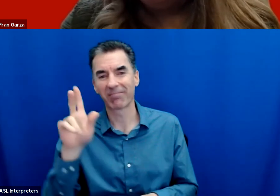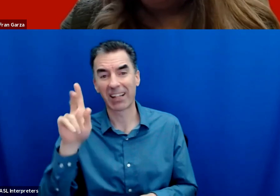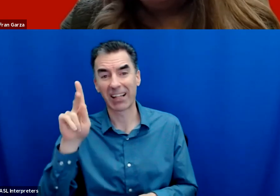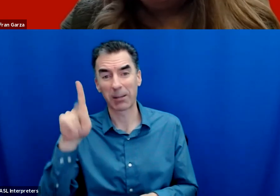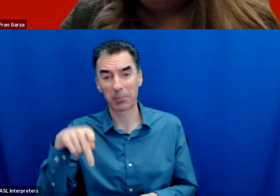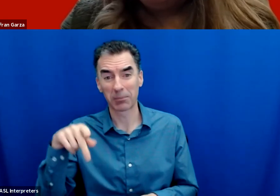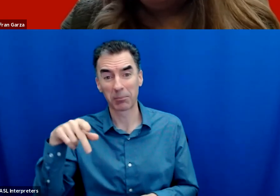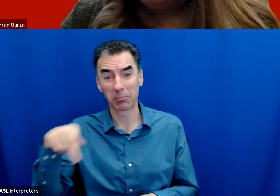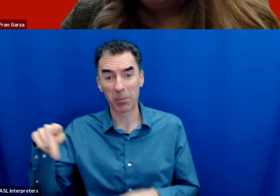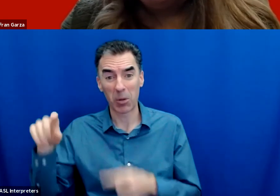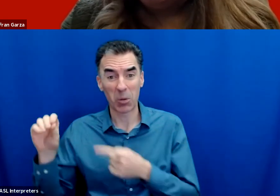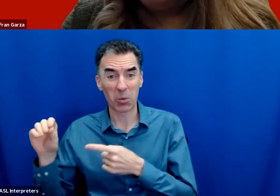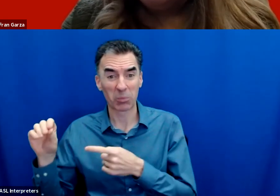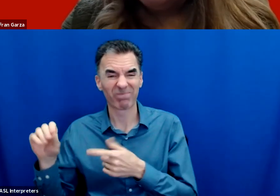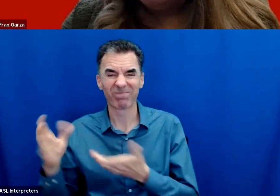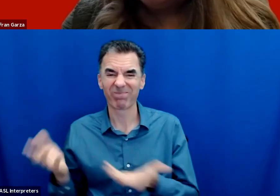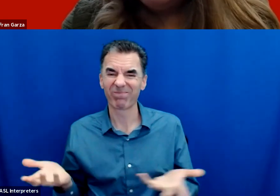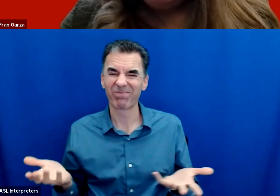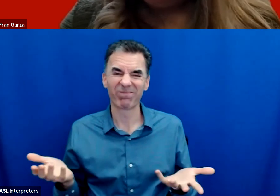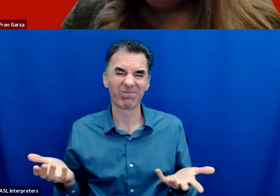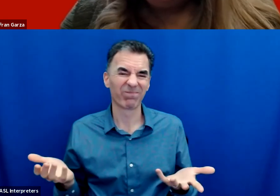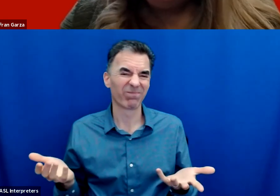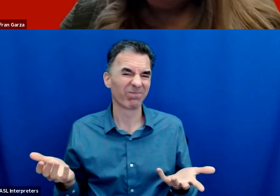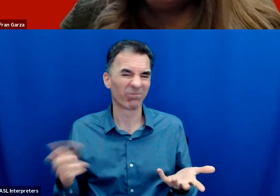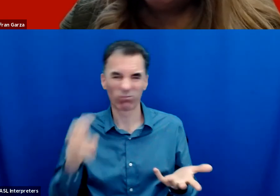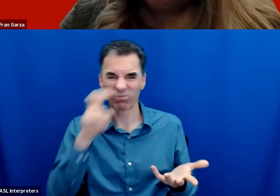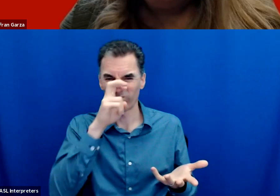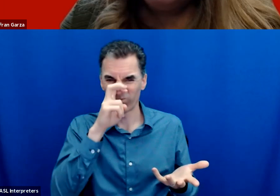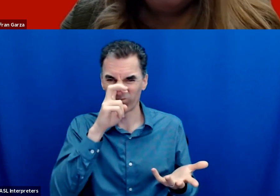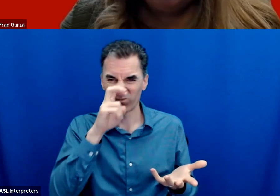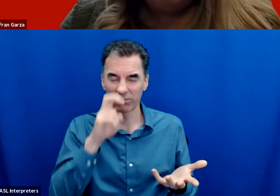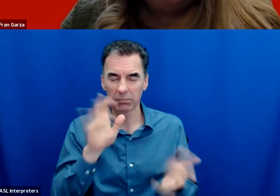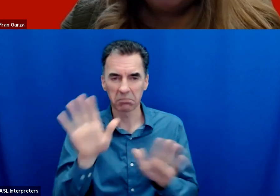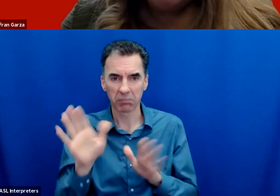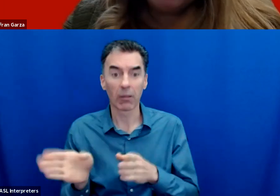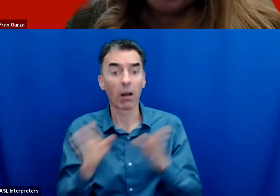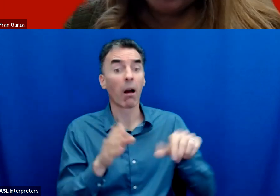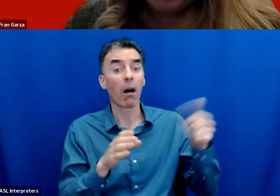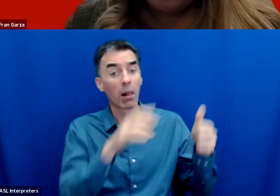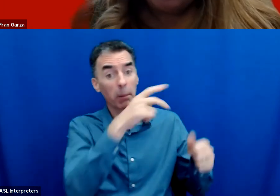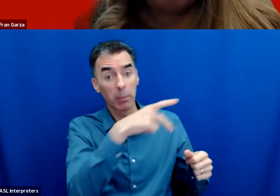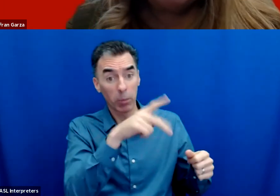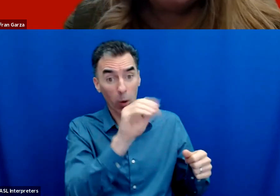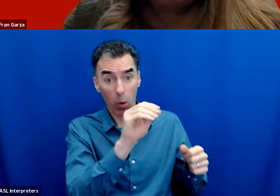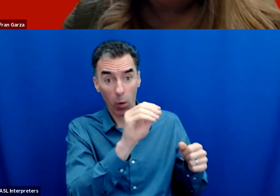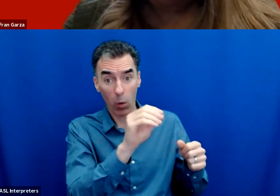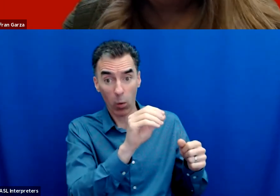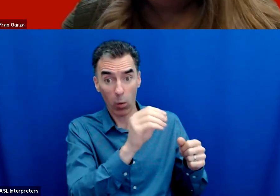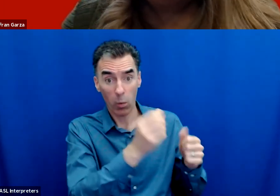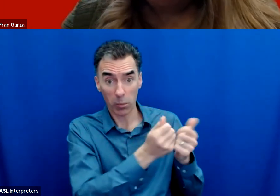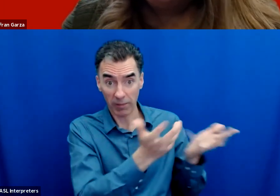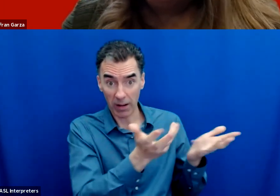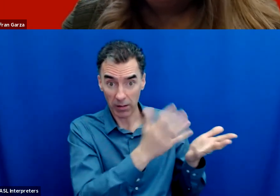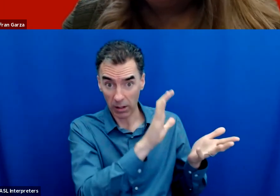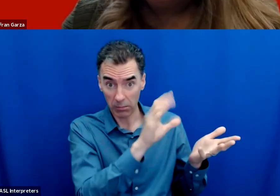PPO. Kaiser and PPO are just sort of very strict. If you used other PPO providers and they weren't in network in